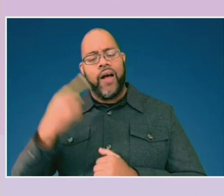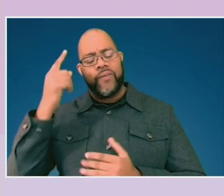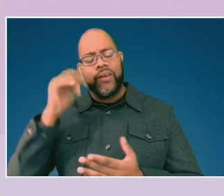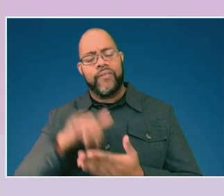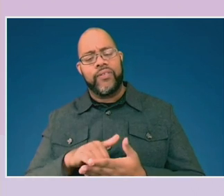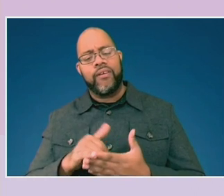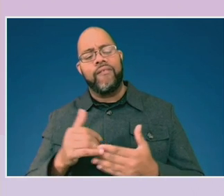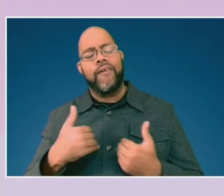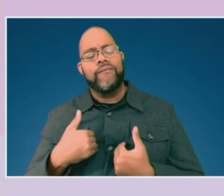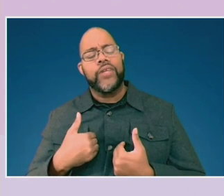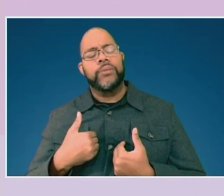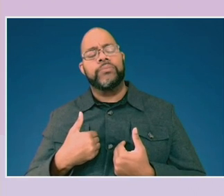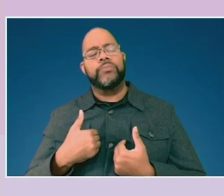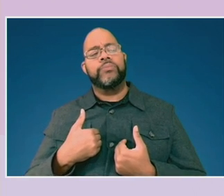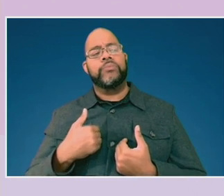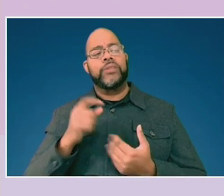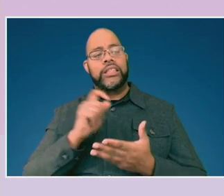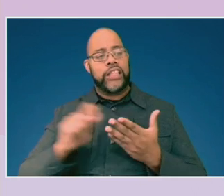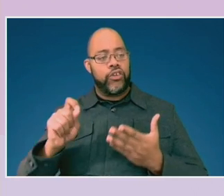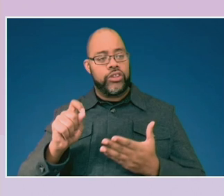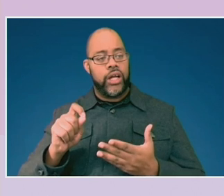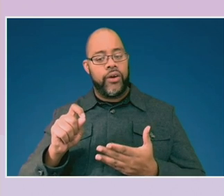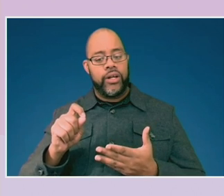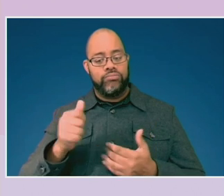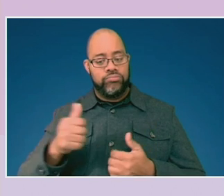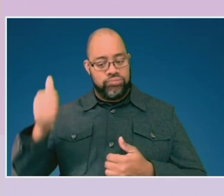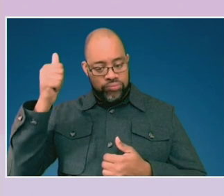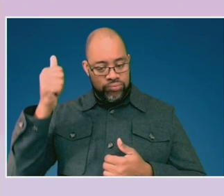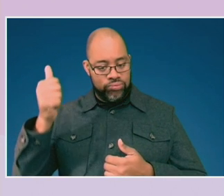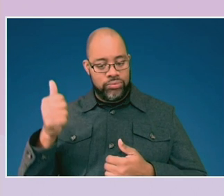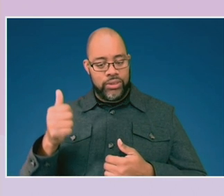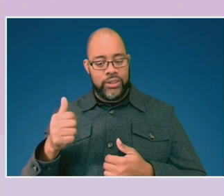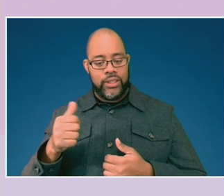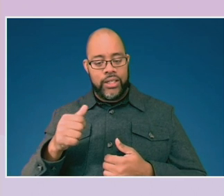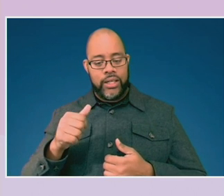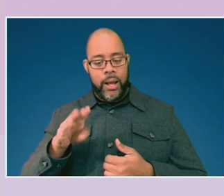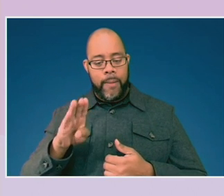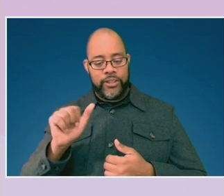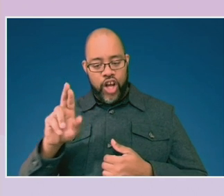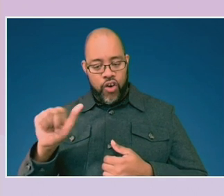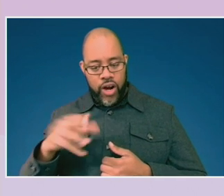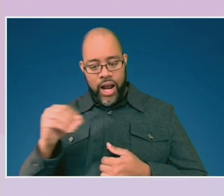having Secretary Becerra and Secretary Cardona kick us off today was really